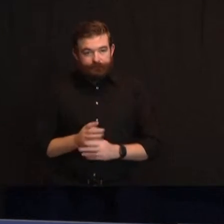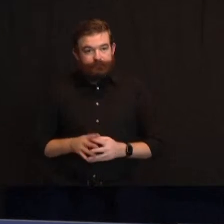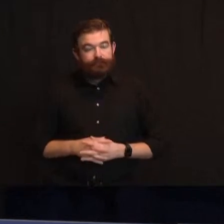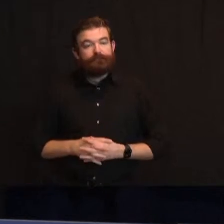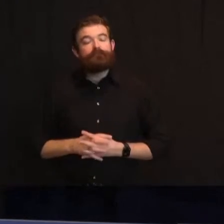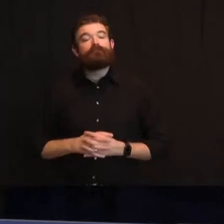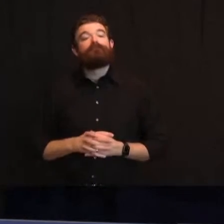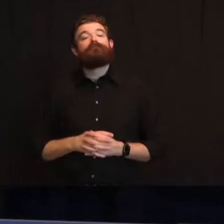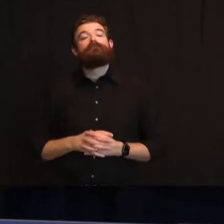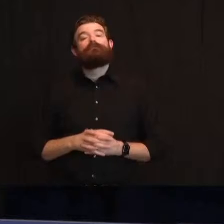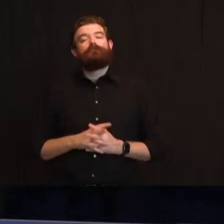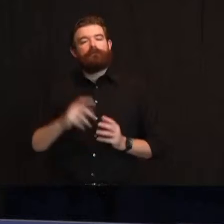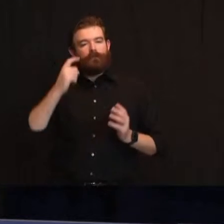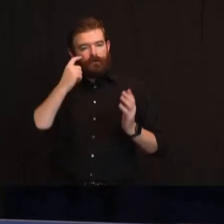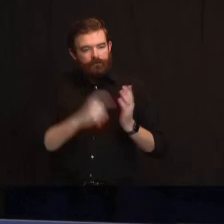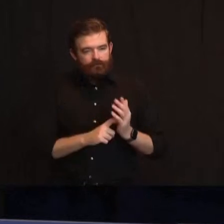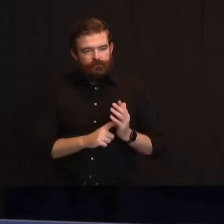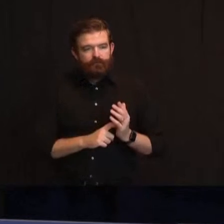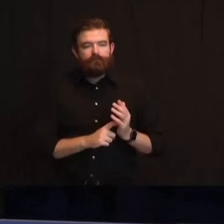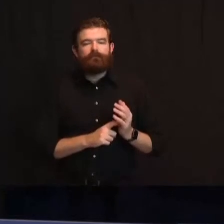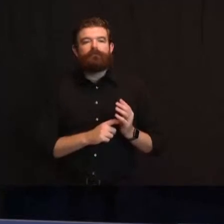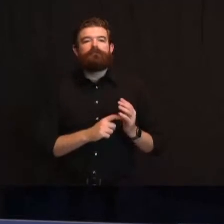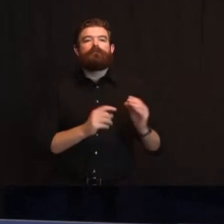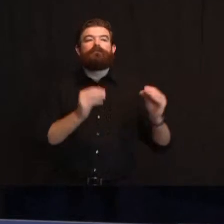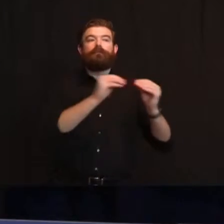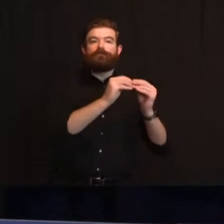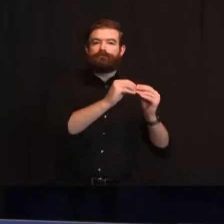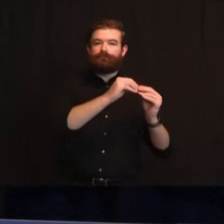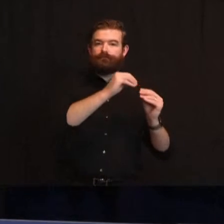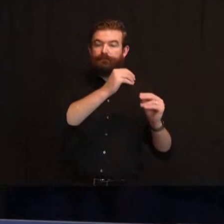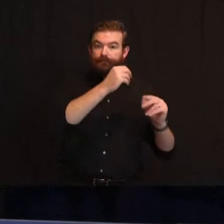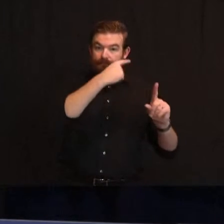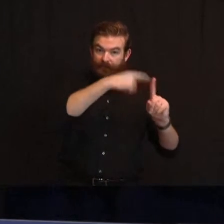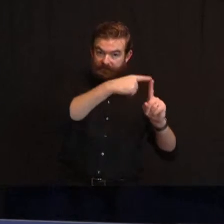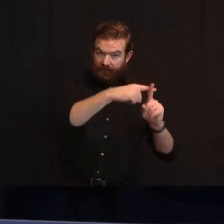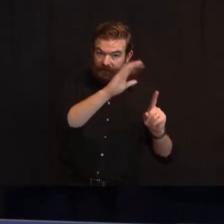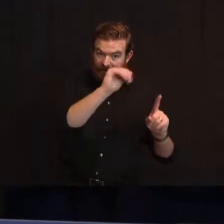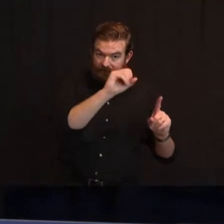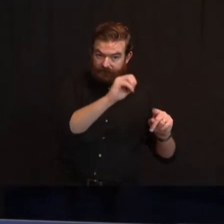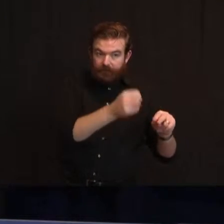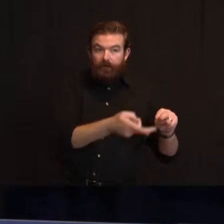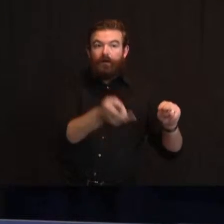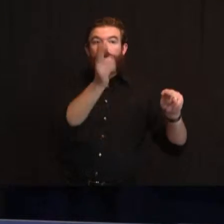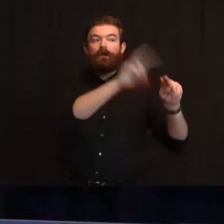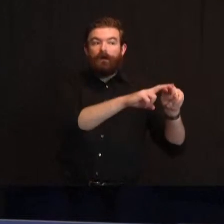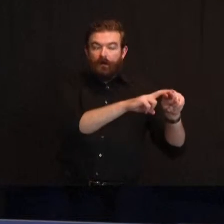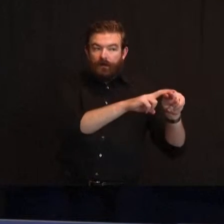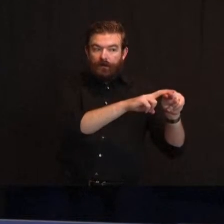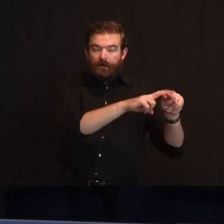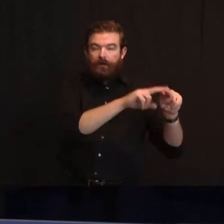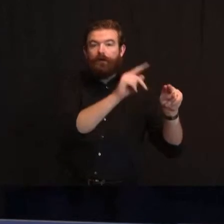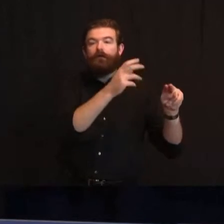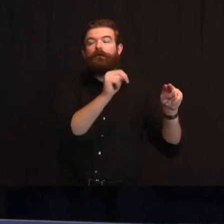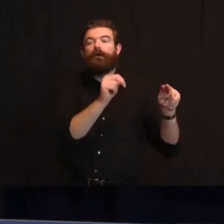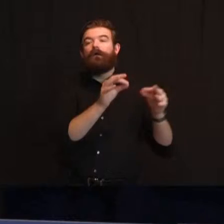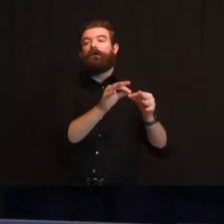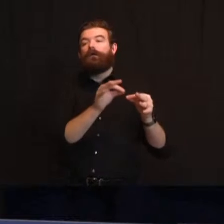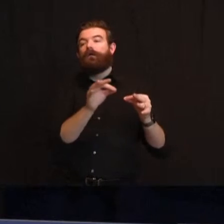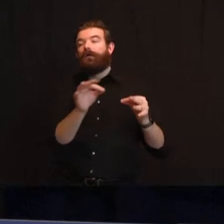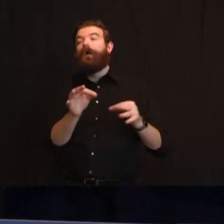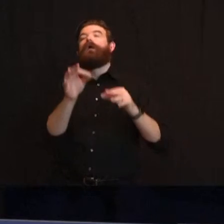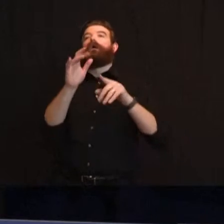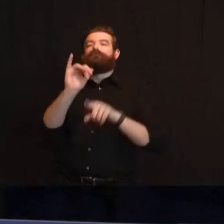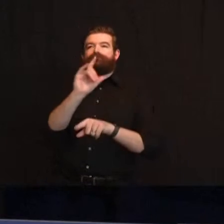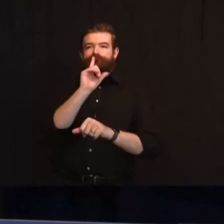and then hospitalizations, and then the deaths is a lagging indicator. It follows hospitalizations. Long-term